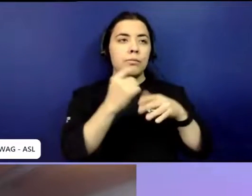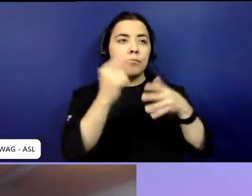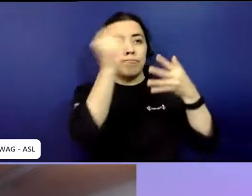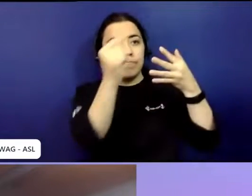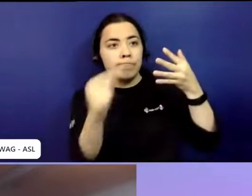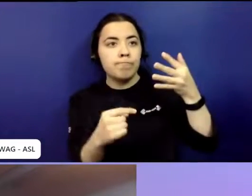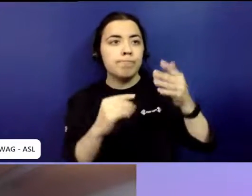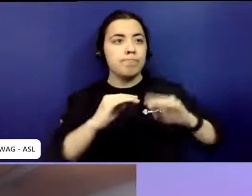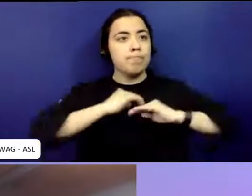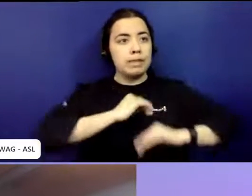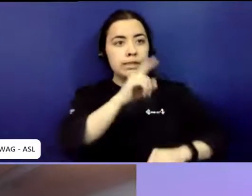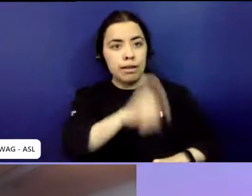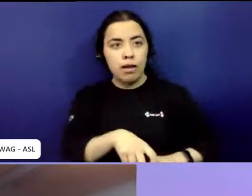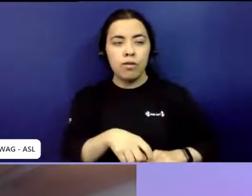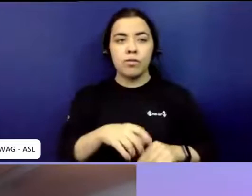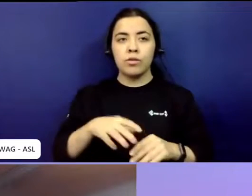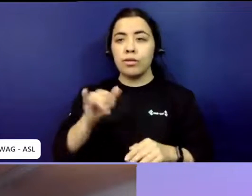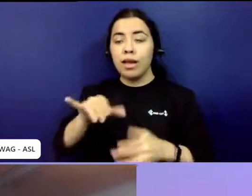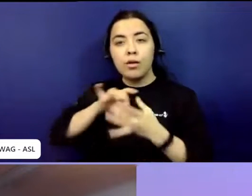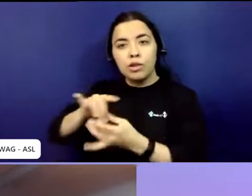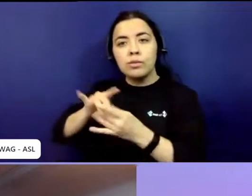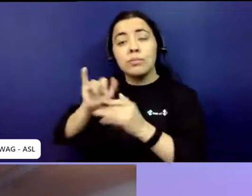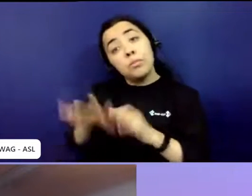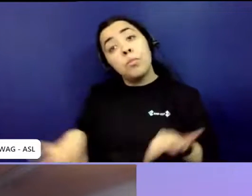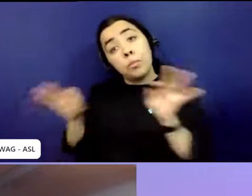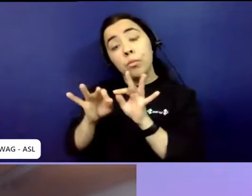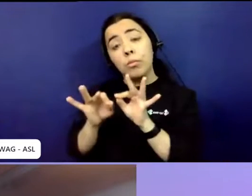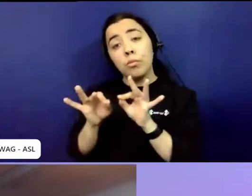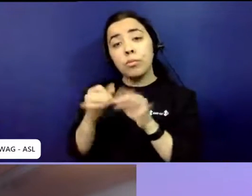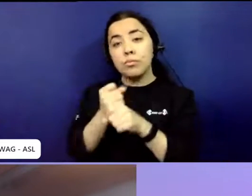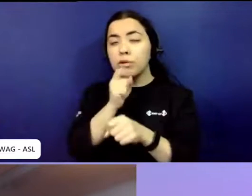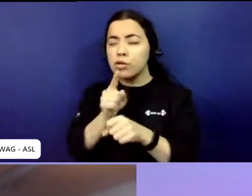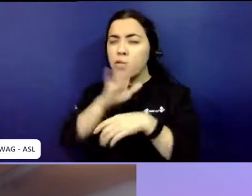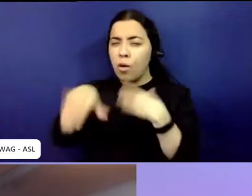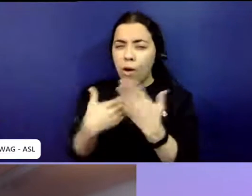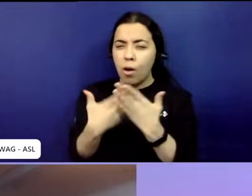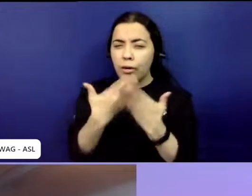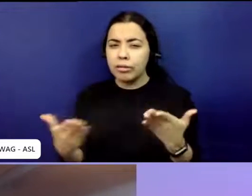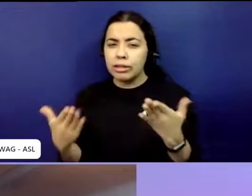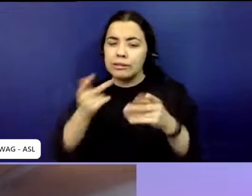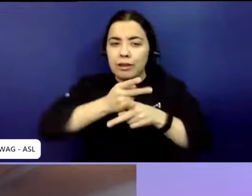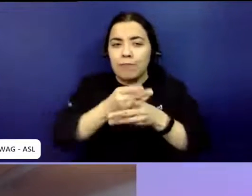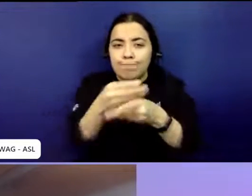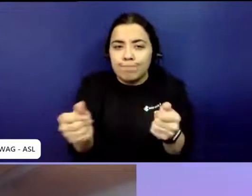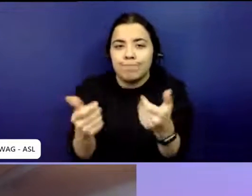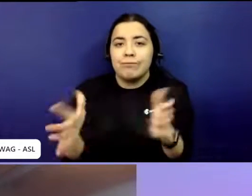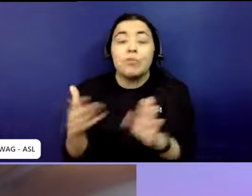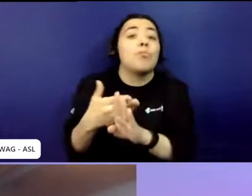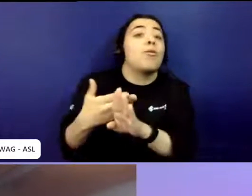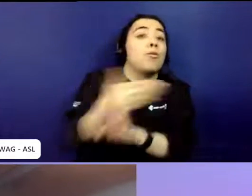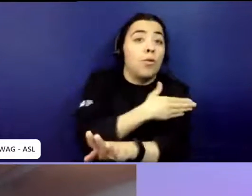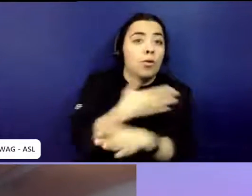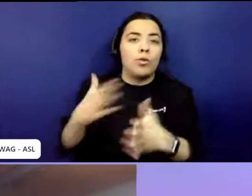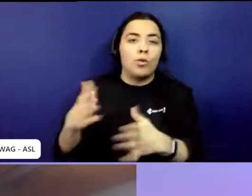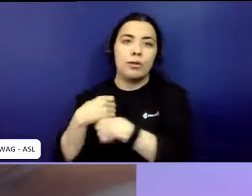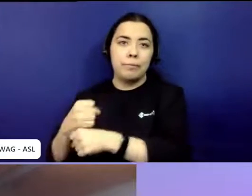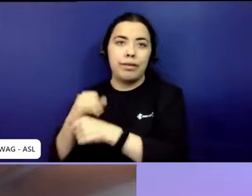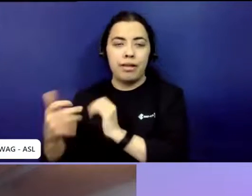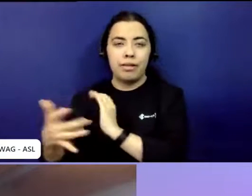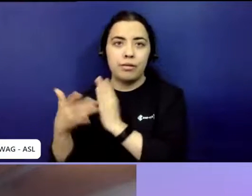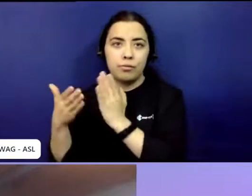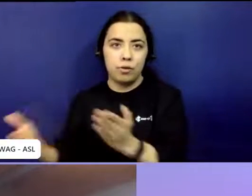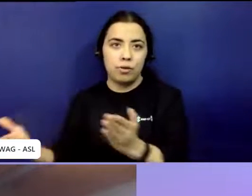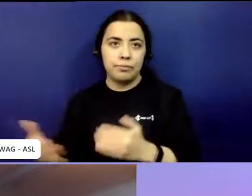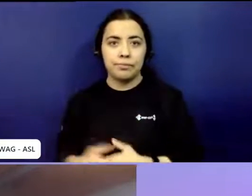relationships, which is super important in order to make sure that everything has been taken care of prior to production.